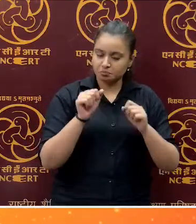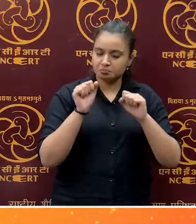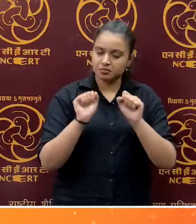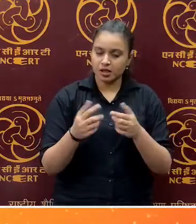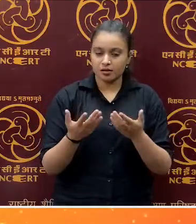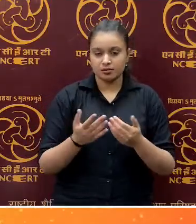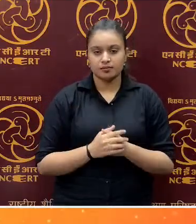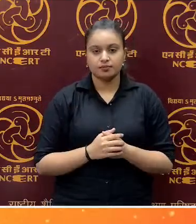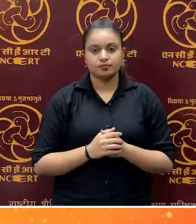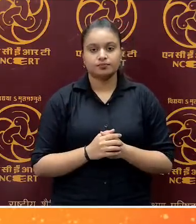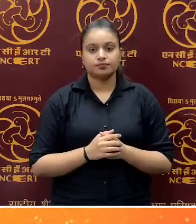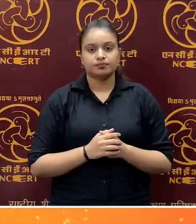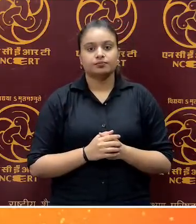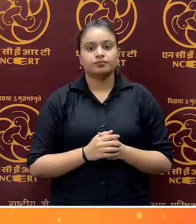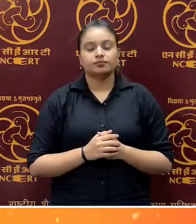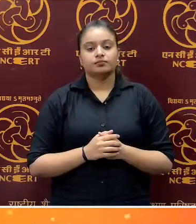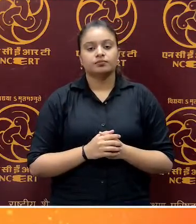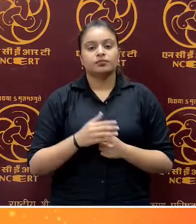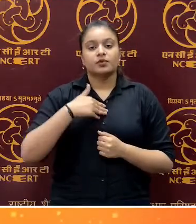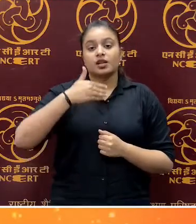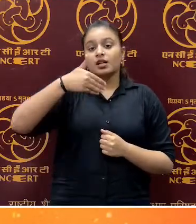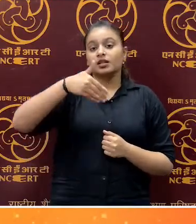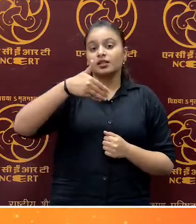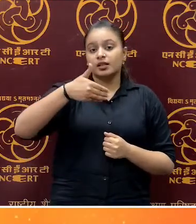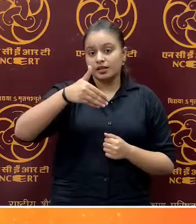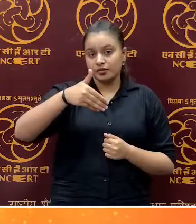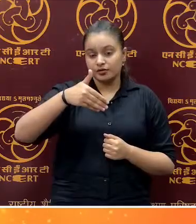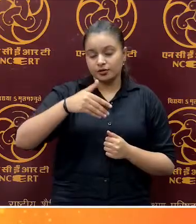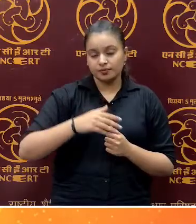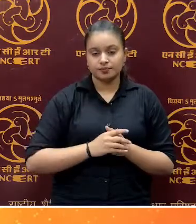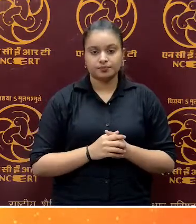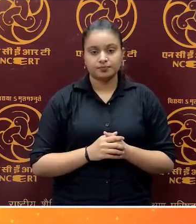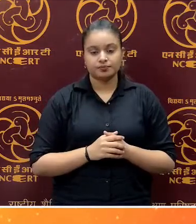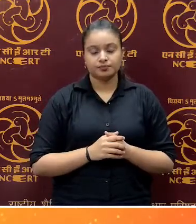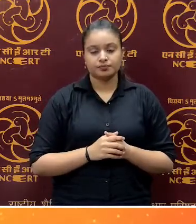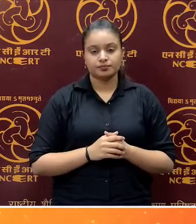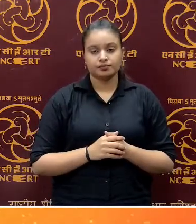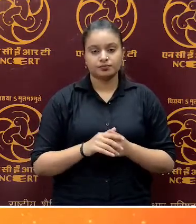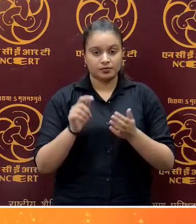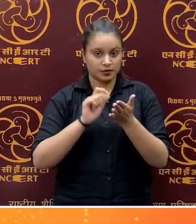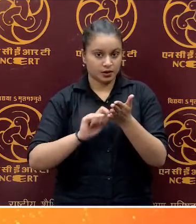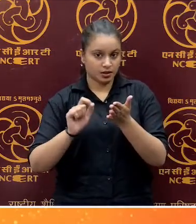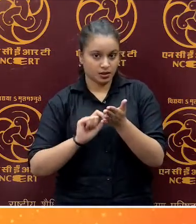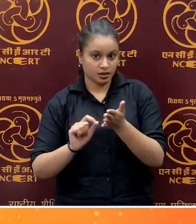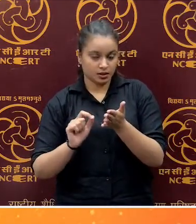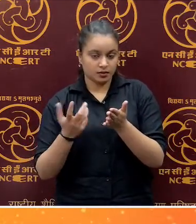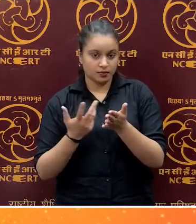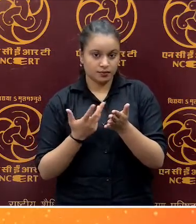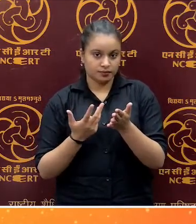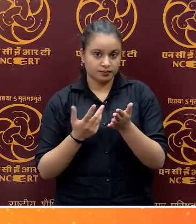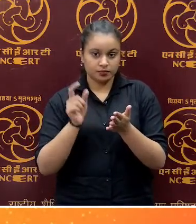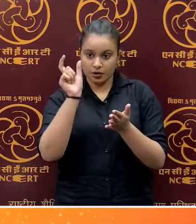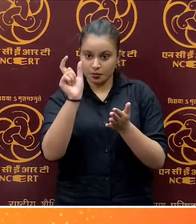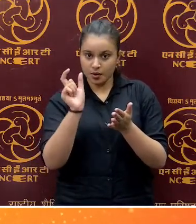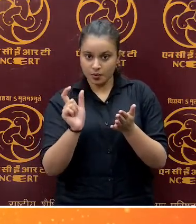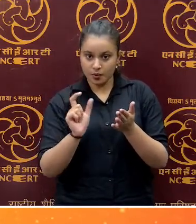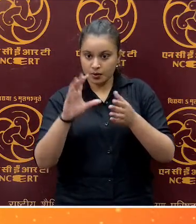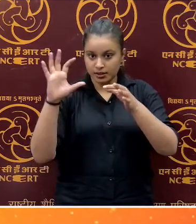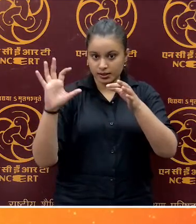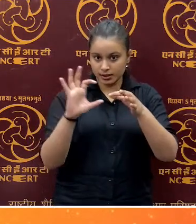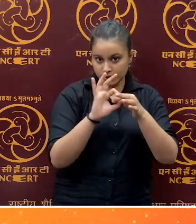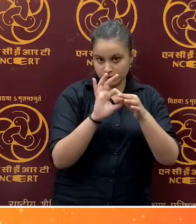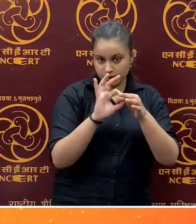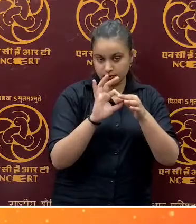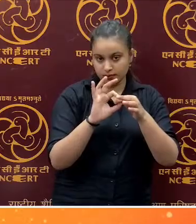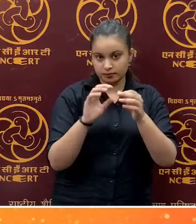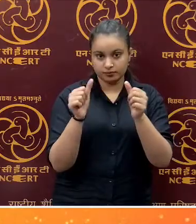Absolutely. And here, see, I have brought a leaf, and here I have written those words which are relatable to me.